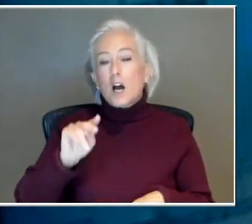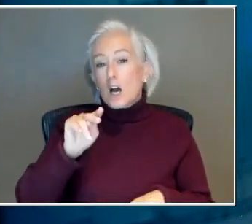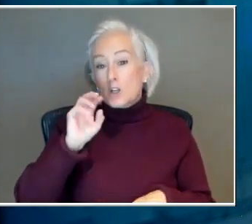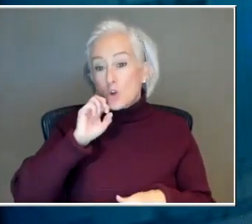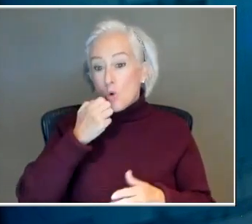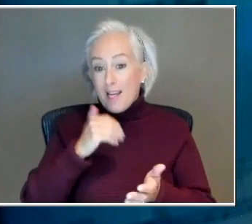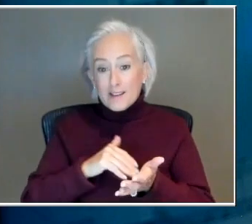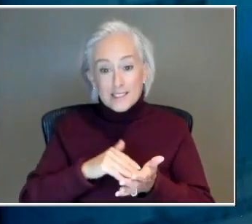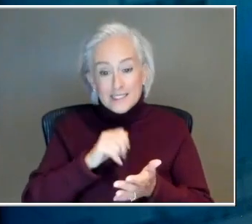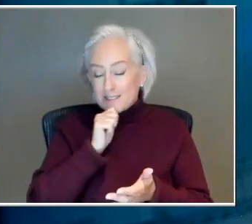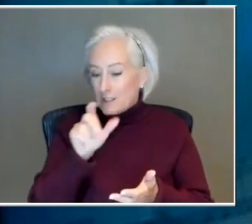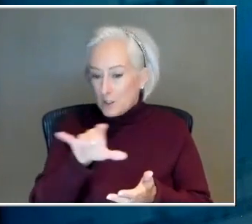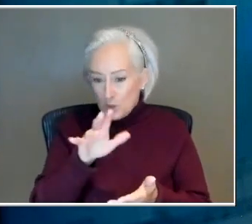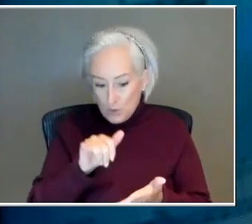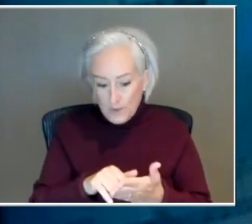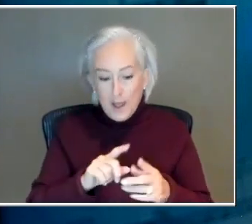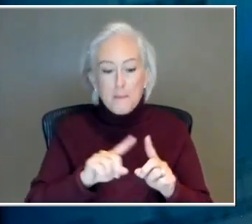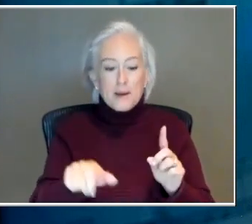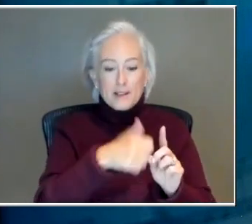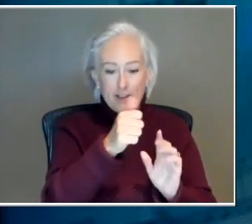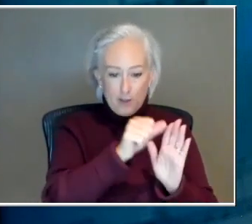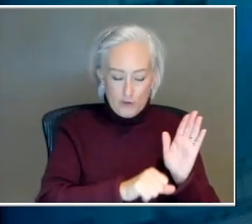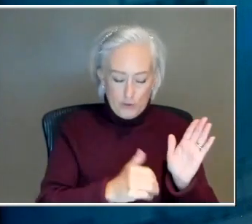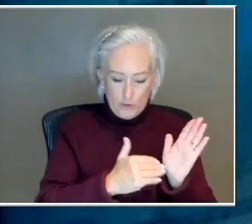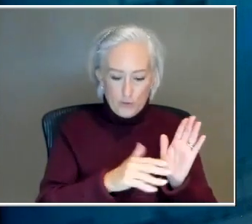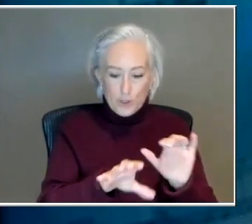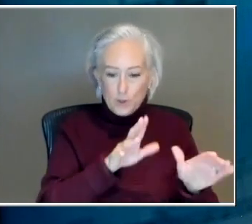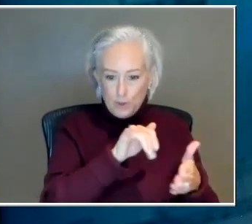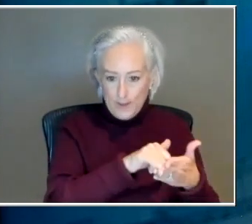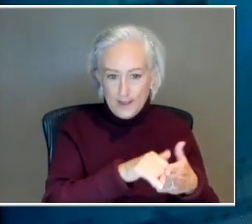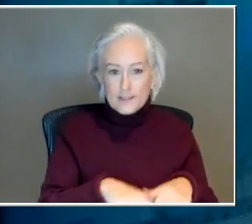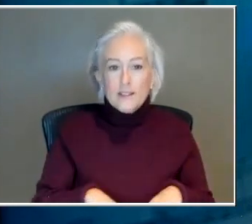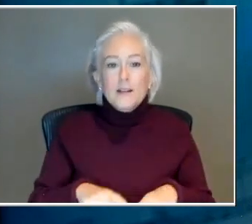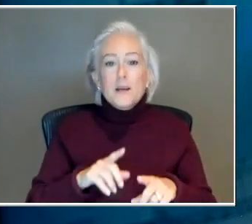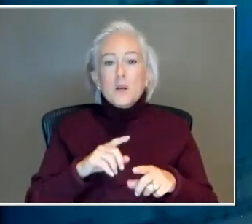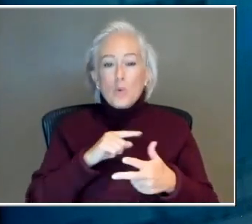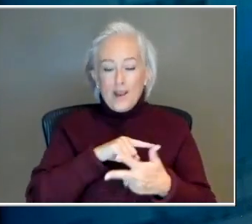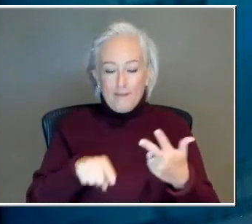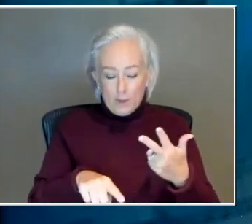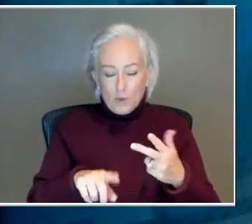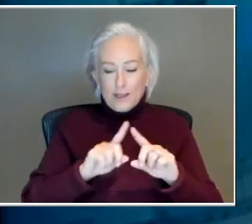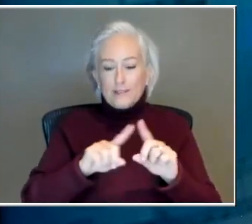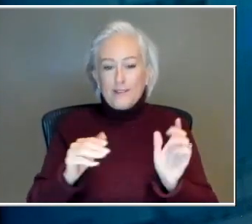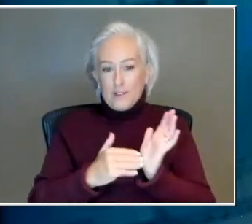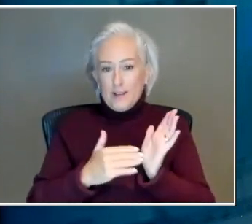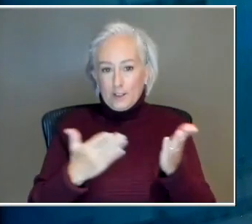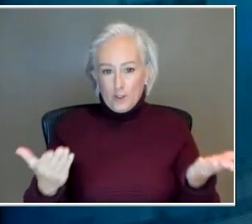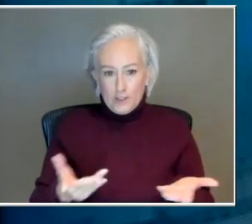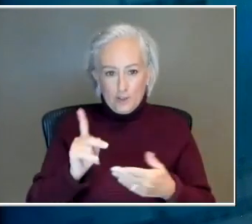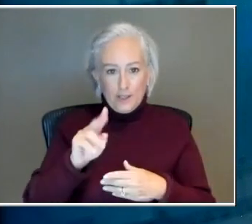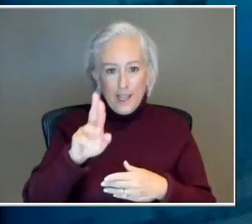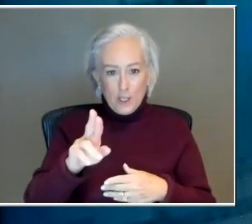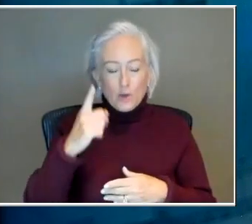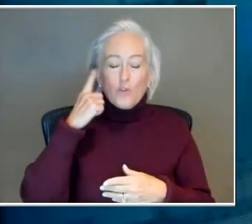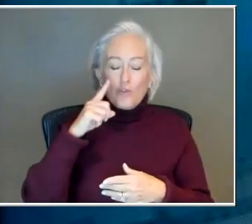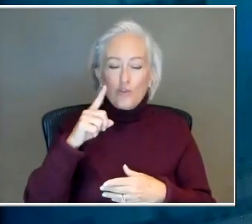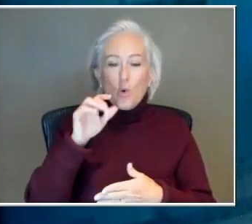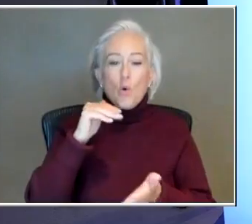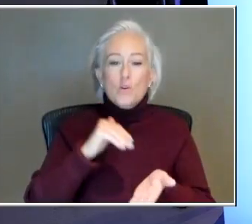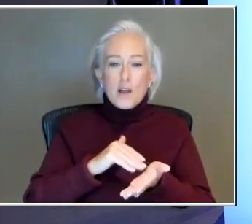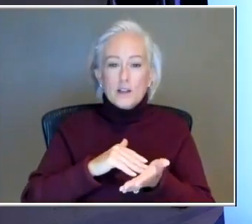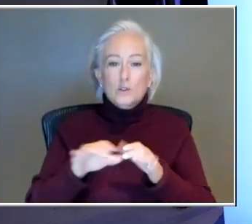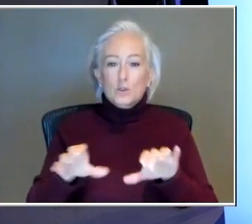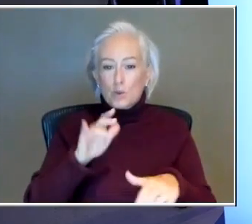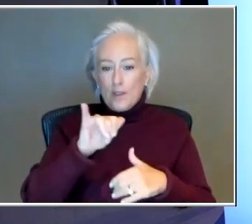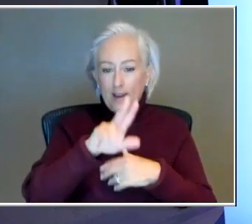this incredible partnership with our 3 neurosurgeons who do the epilepsy surgeries, and so you should be at a place that can explore that with you. All right,